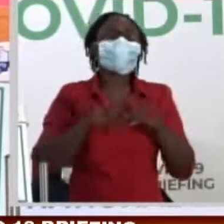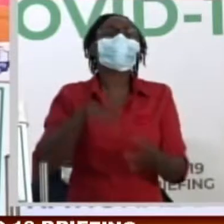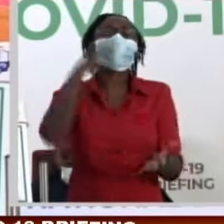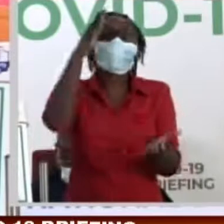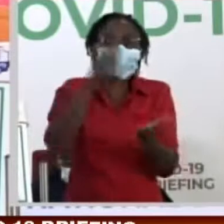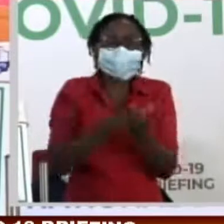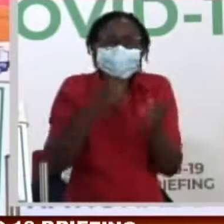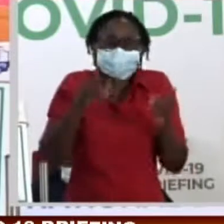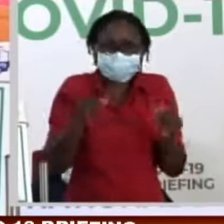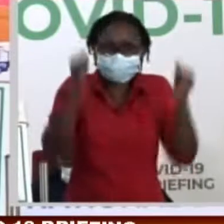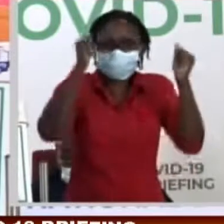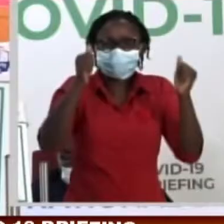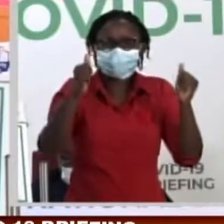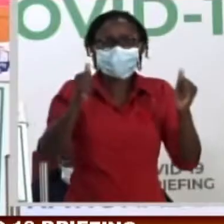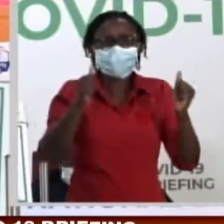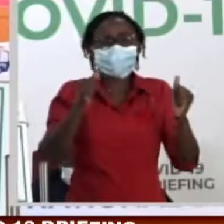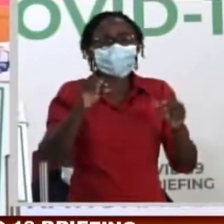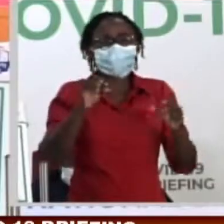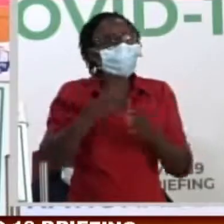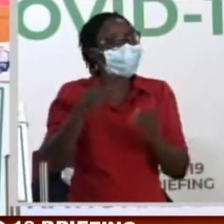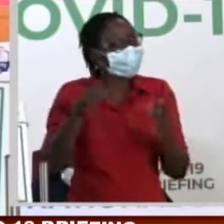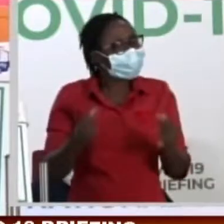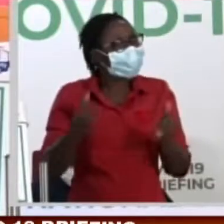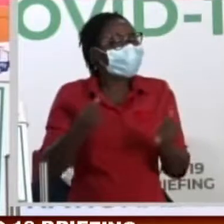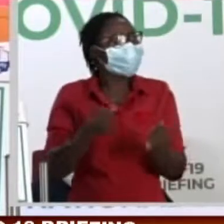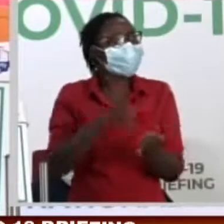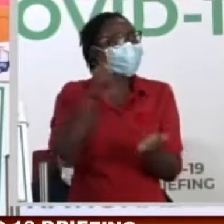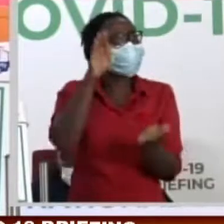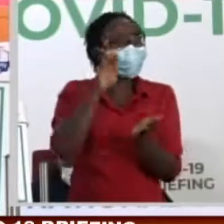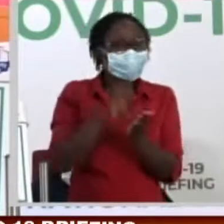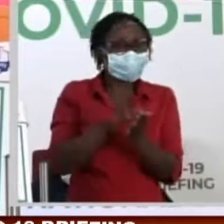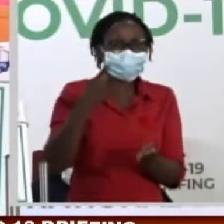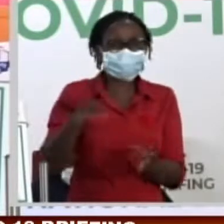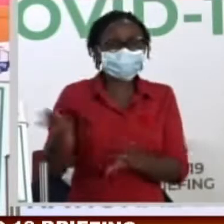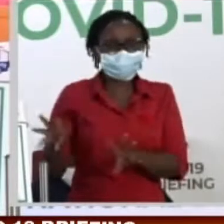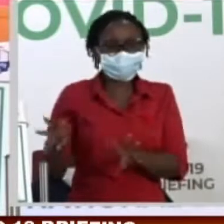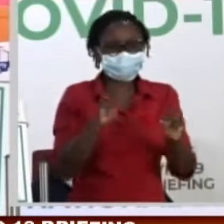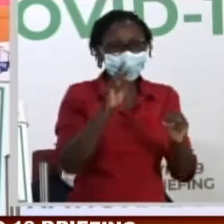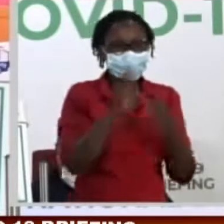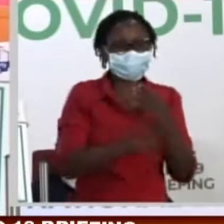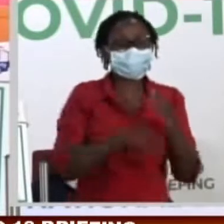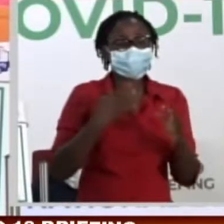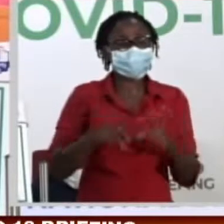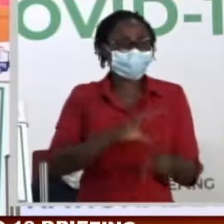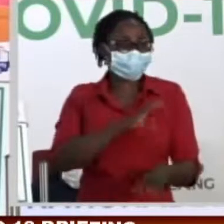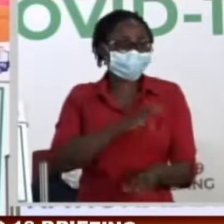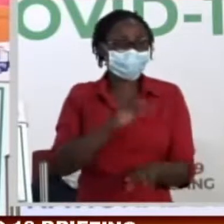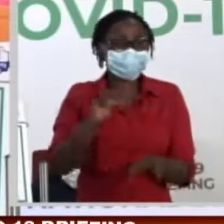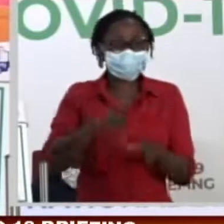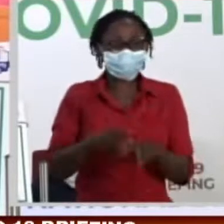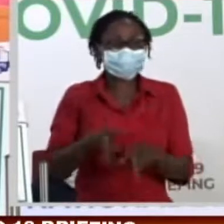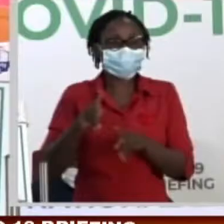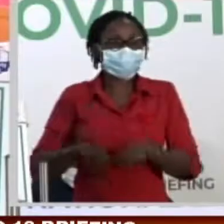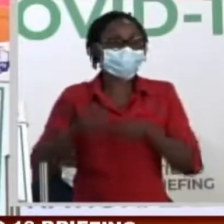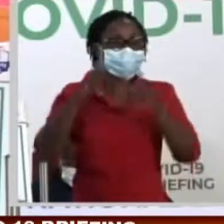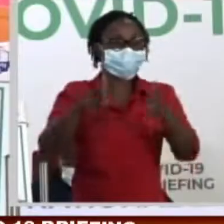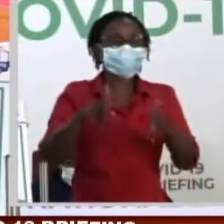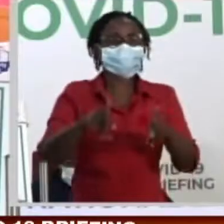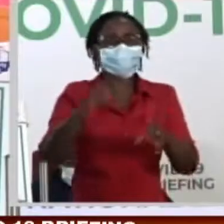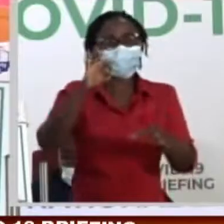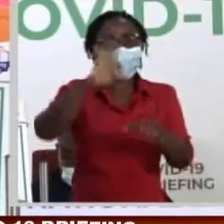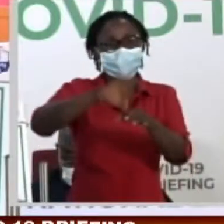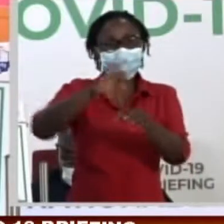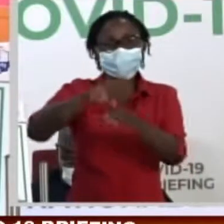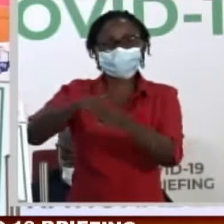lockdown or quickly limit movement of citizens or to postpone elections in order to